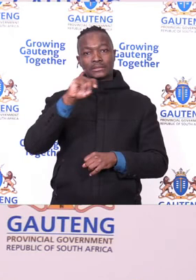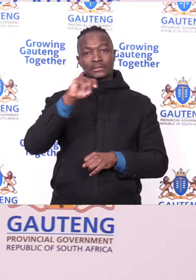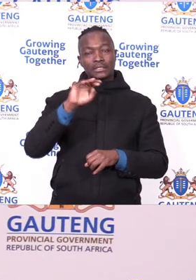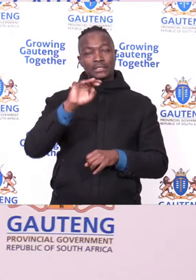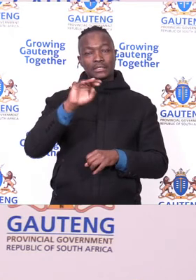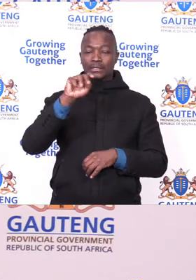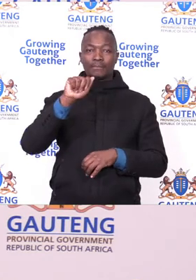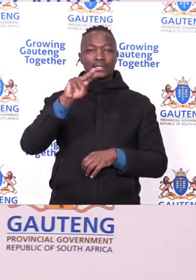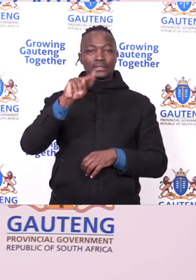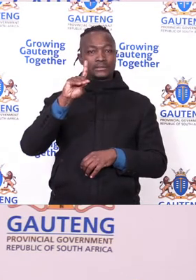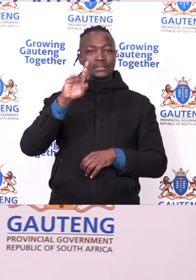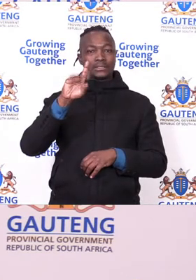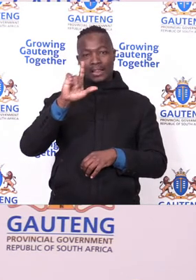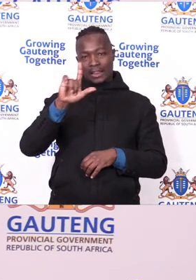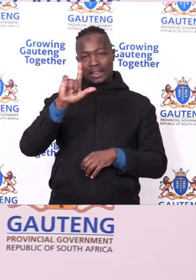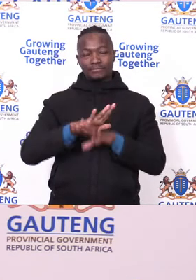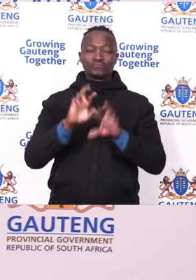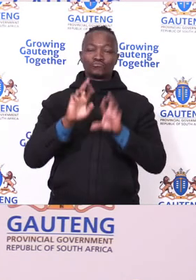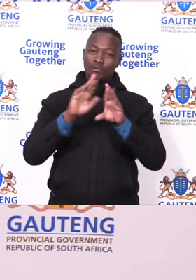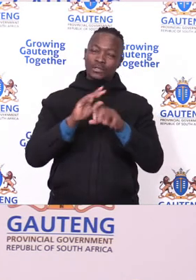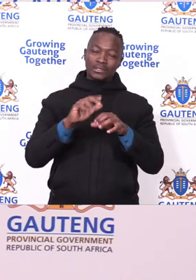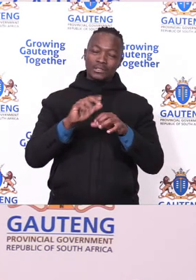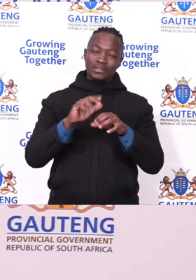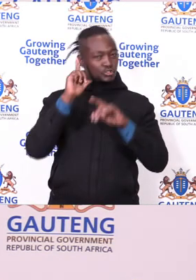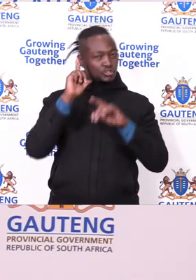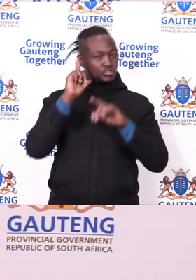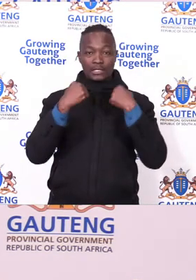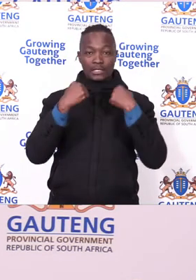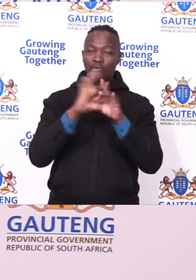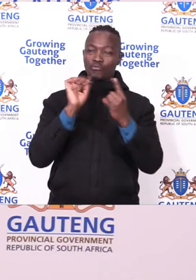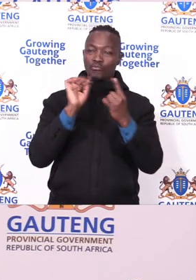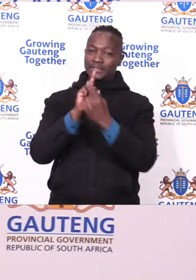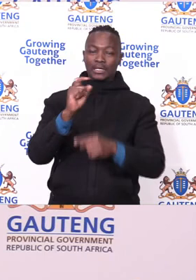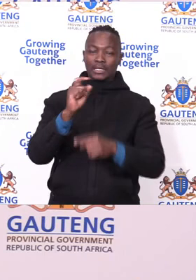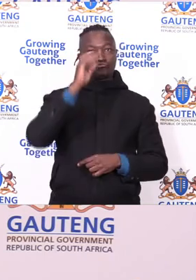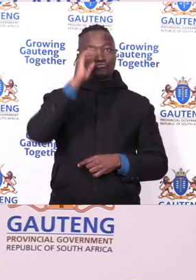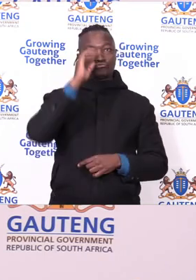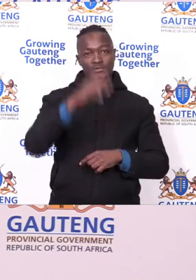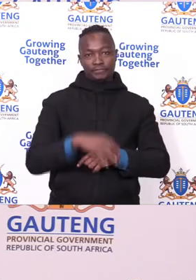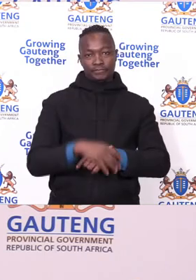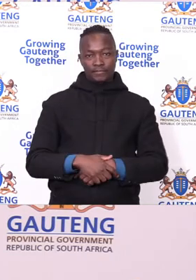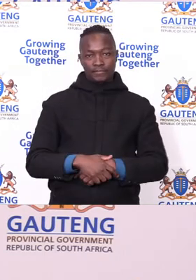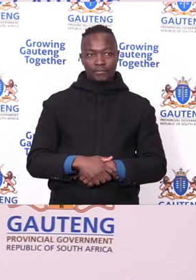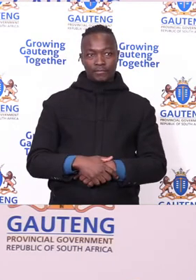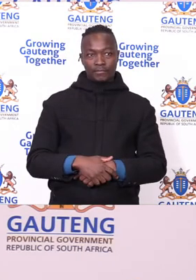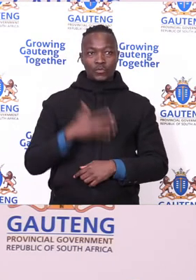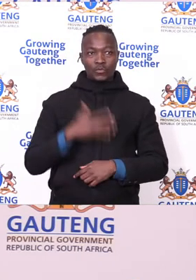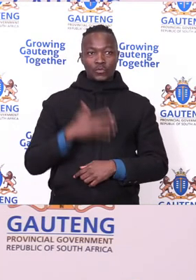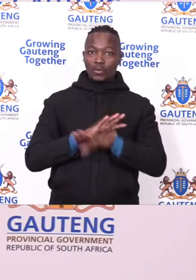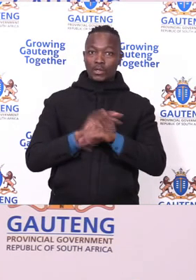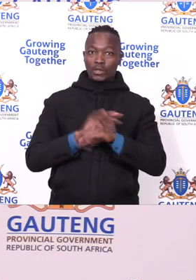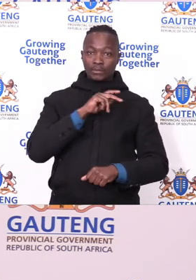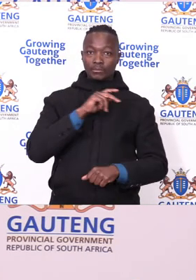Hopefully, she's resting in power. We'll meet again. We also once more wish our Premier